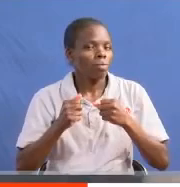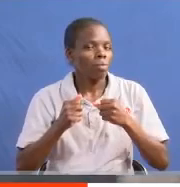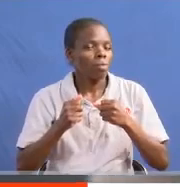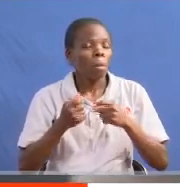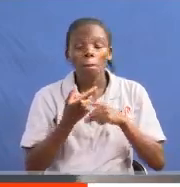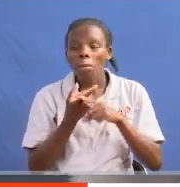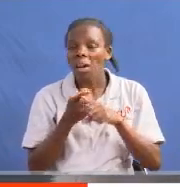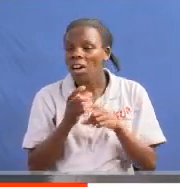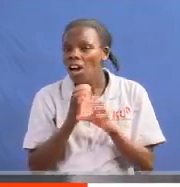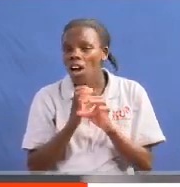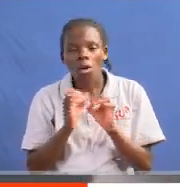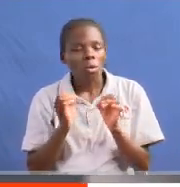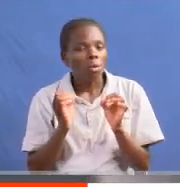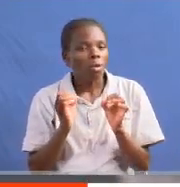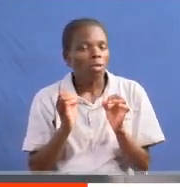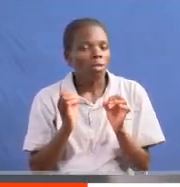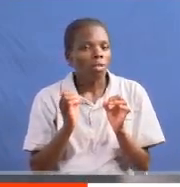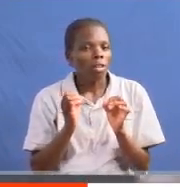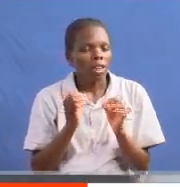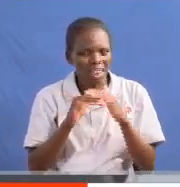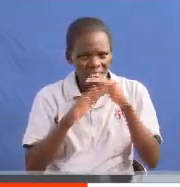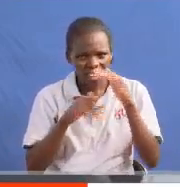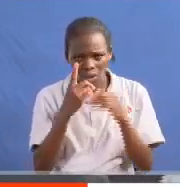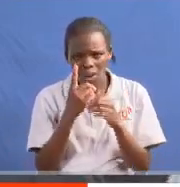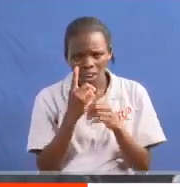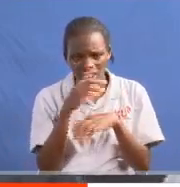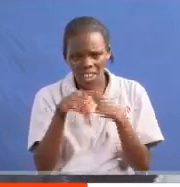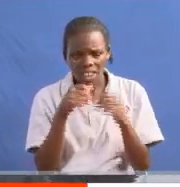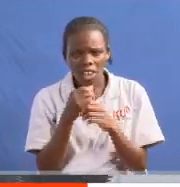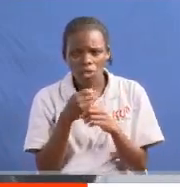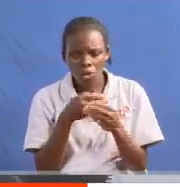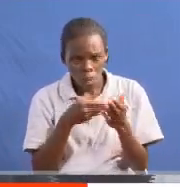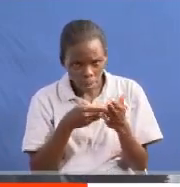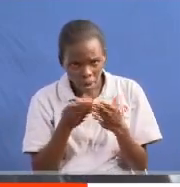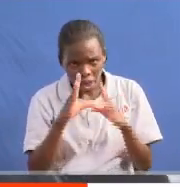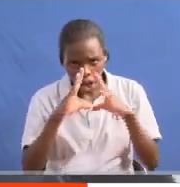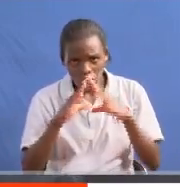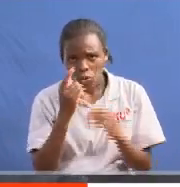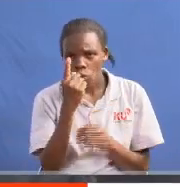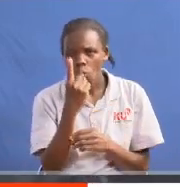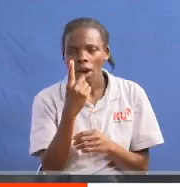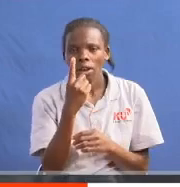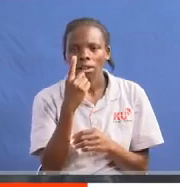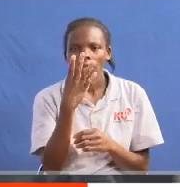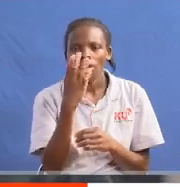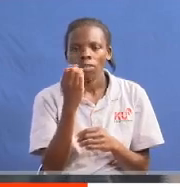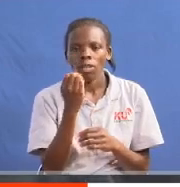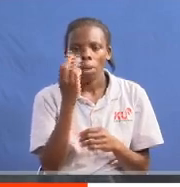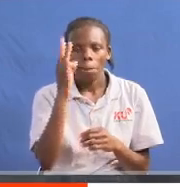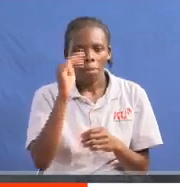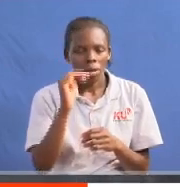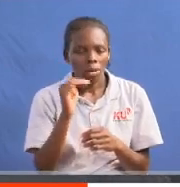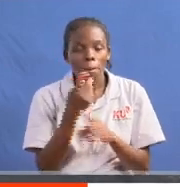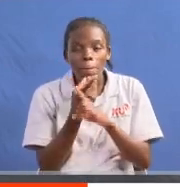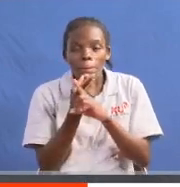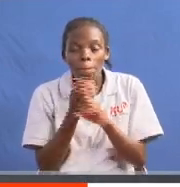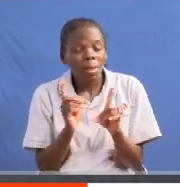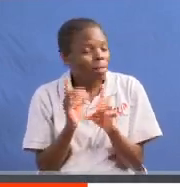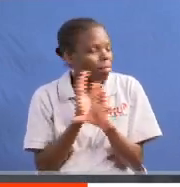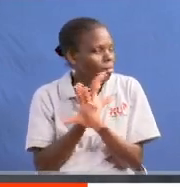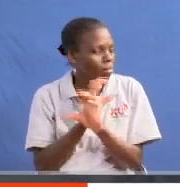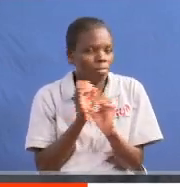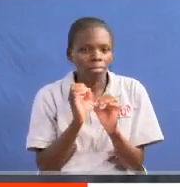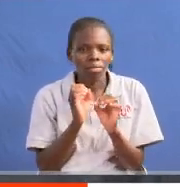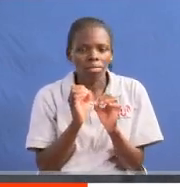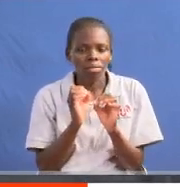Na hakuna mtu amesema in a span of less than 1 year, unanunua nyumba 250 million, imetoka wapi hiyo pesa, umetoka wapi wewe kama CEO? But sitaki kuwa personal